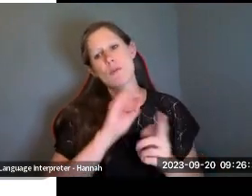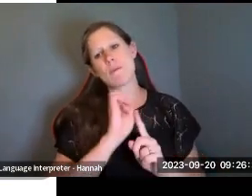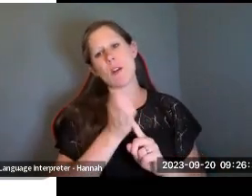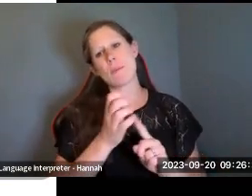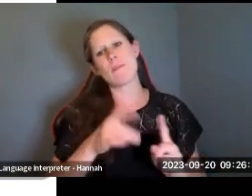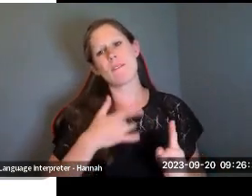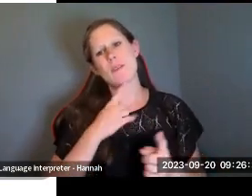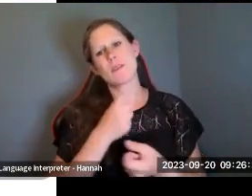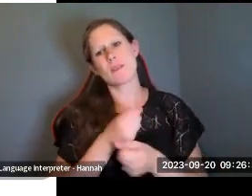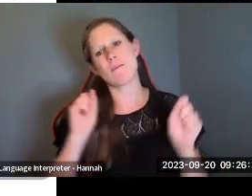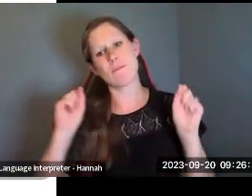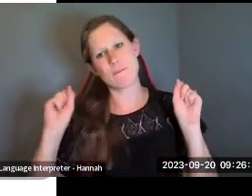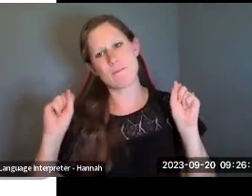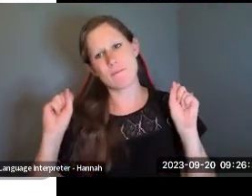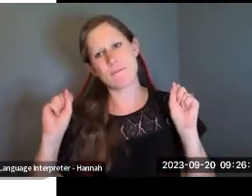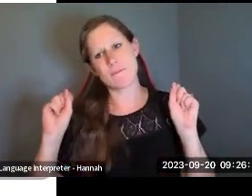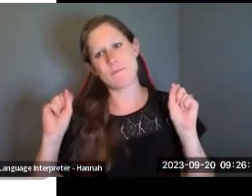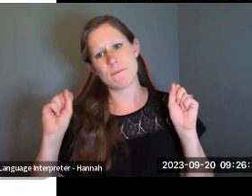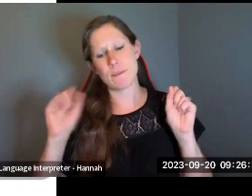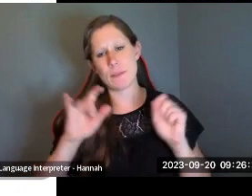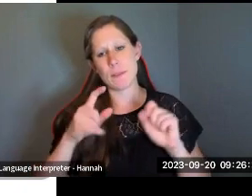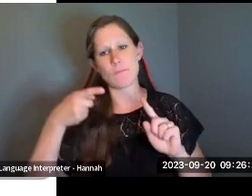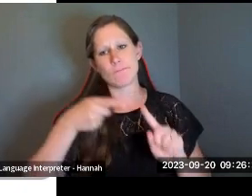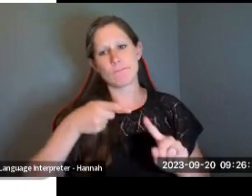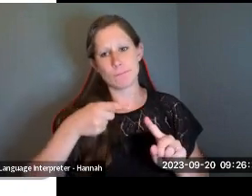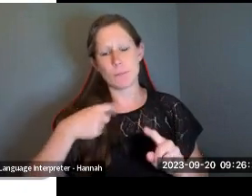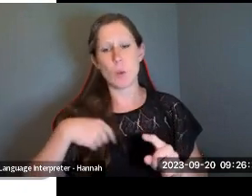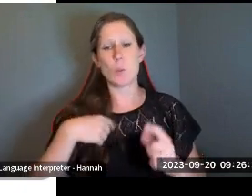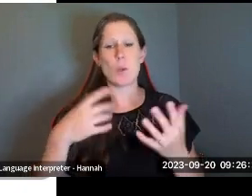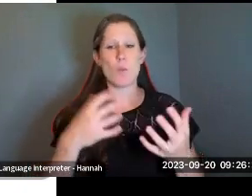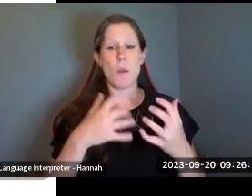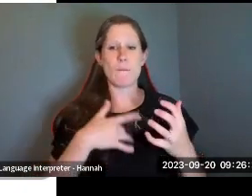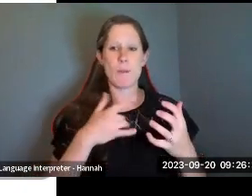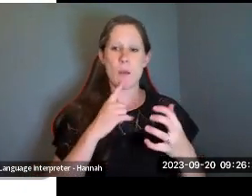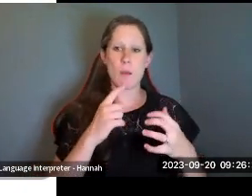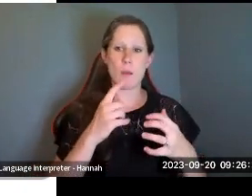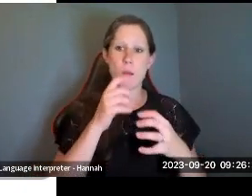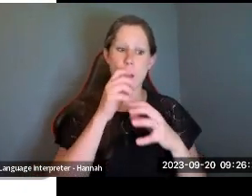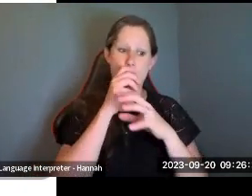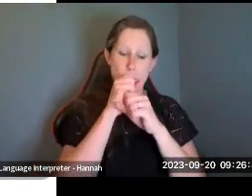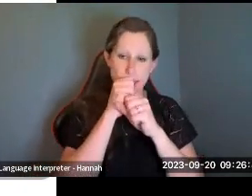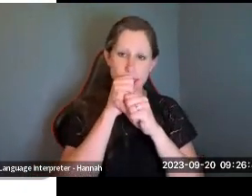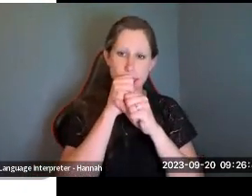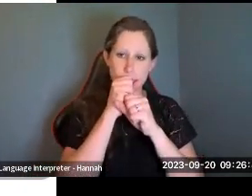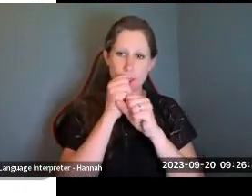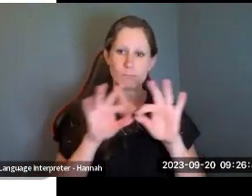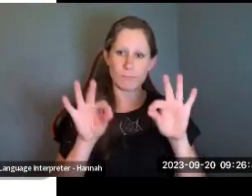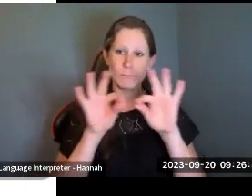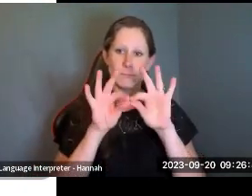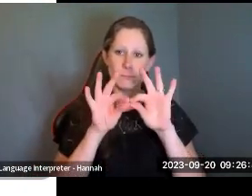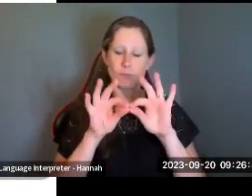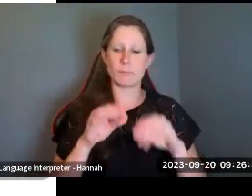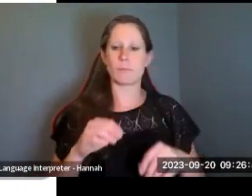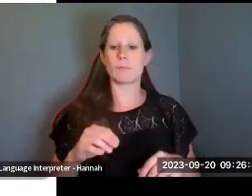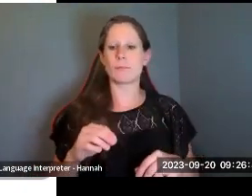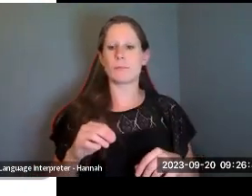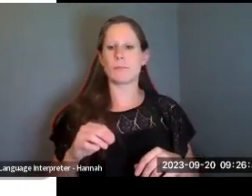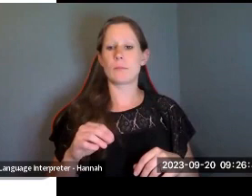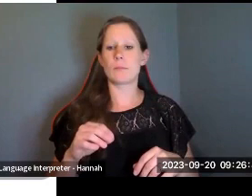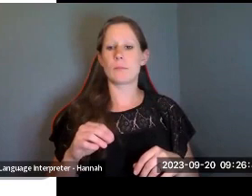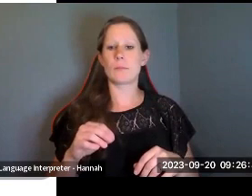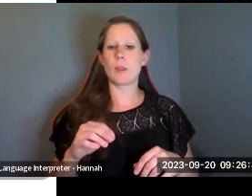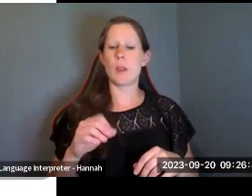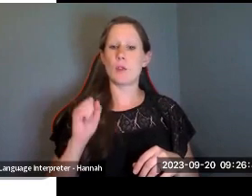safe, to feel really confidential. That being said, we